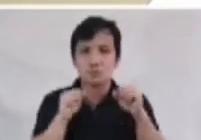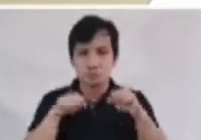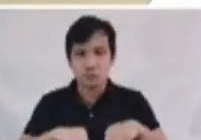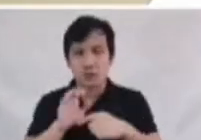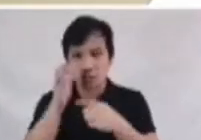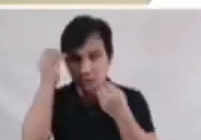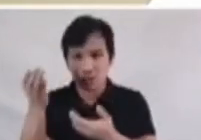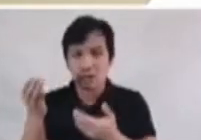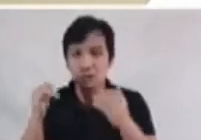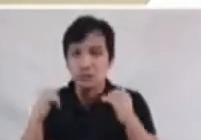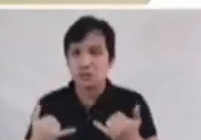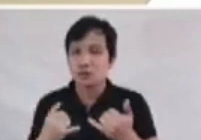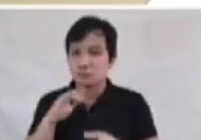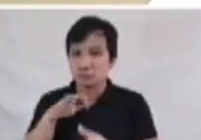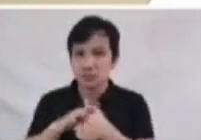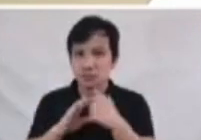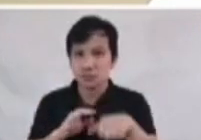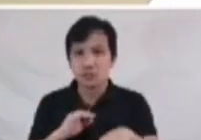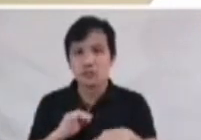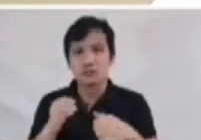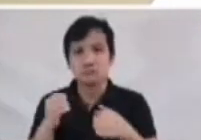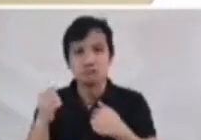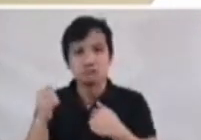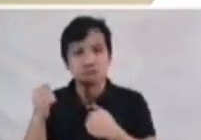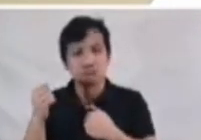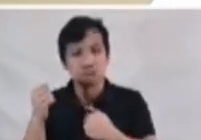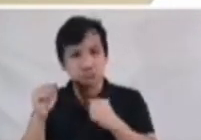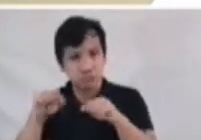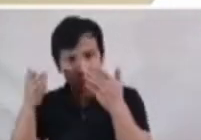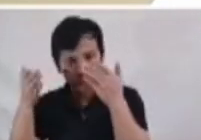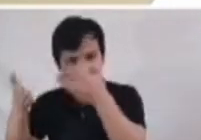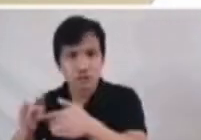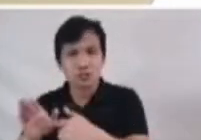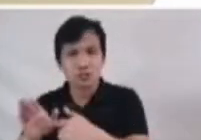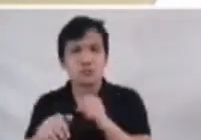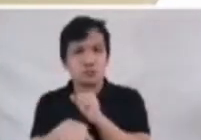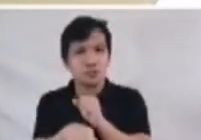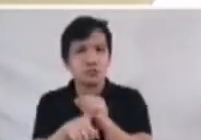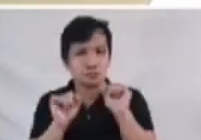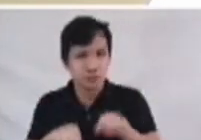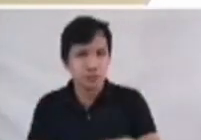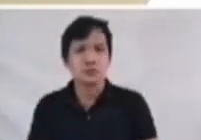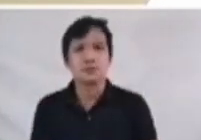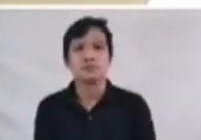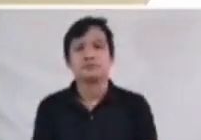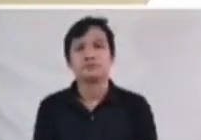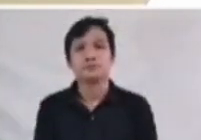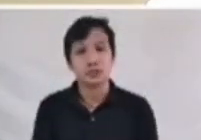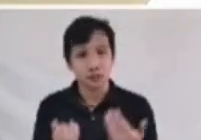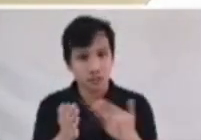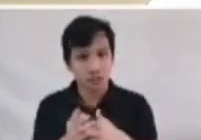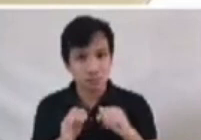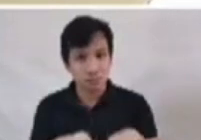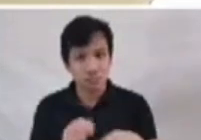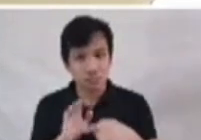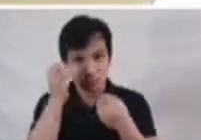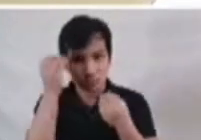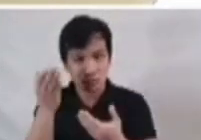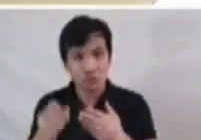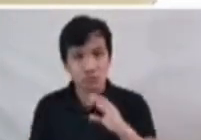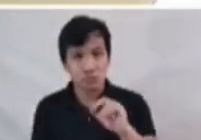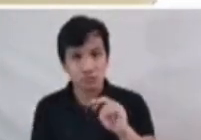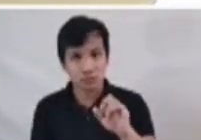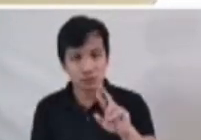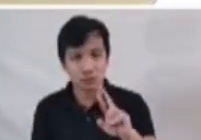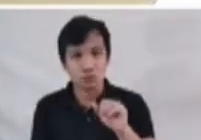ang ilang mga construction projects sa general community quarantine. Ang general rule